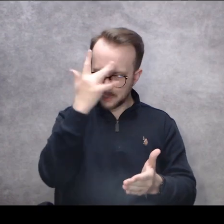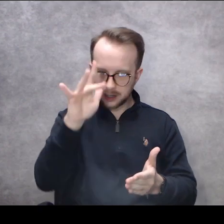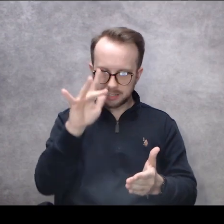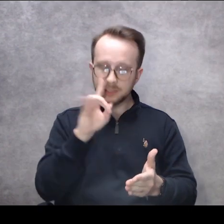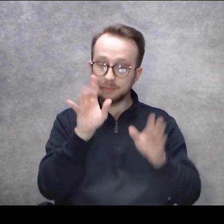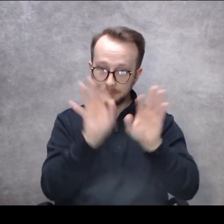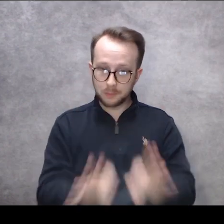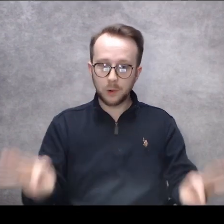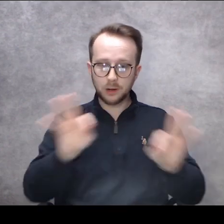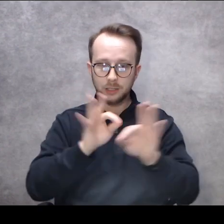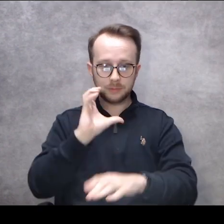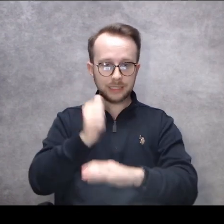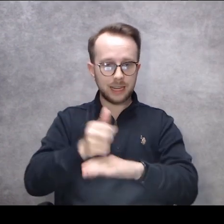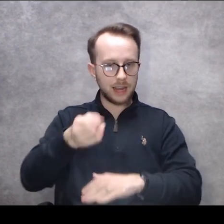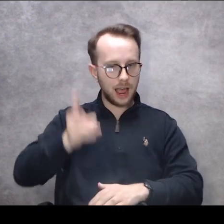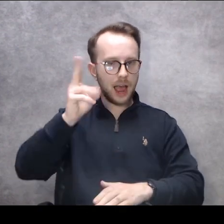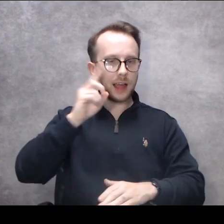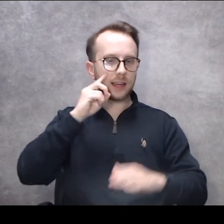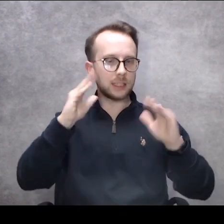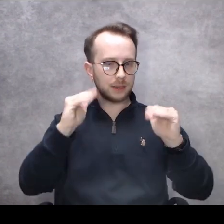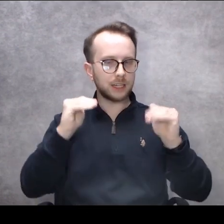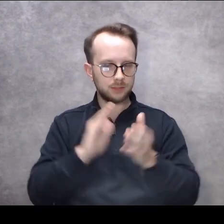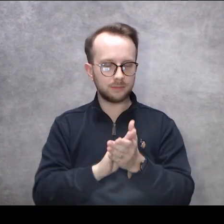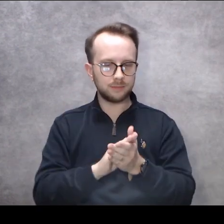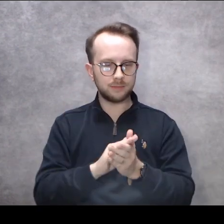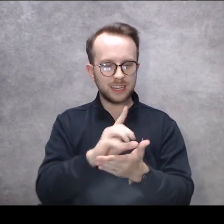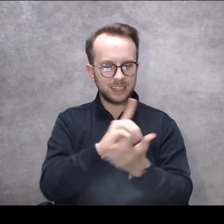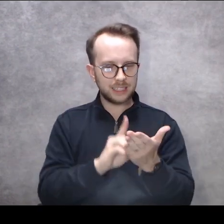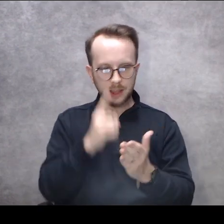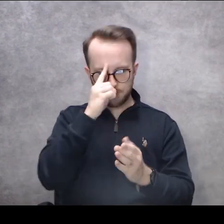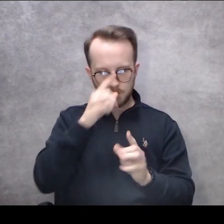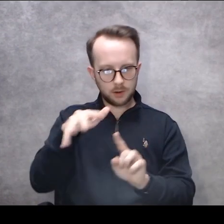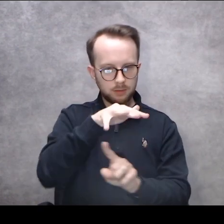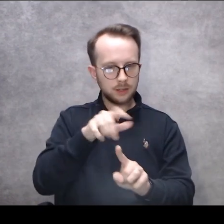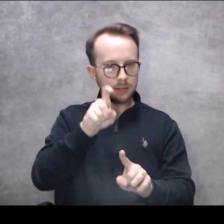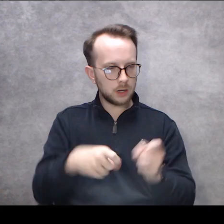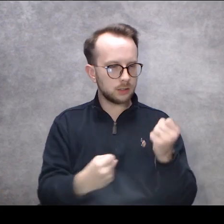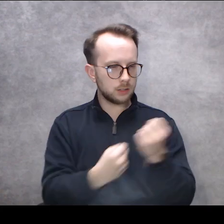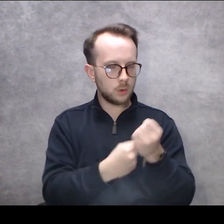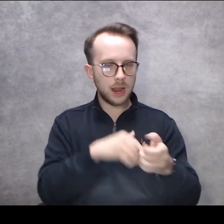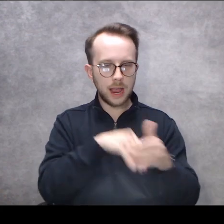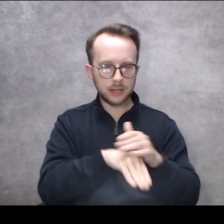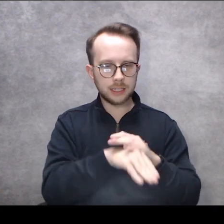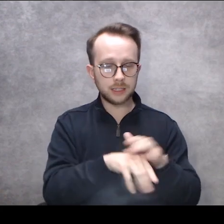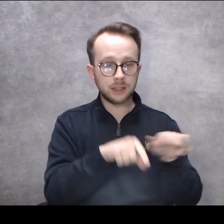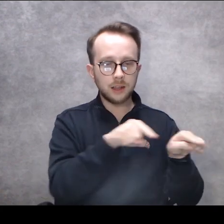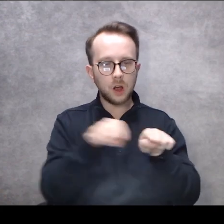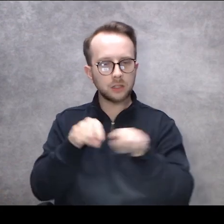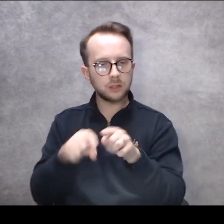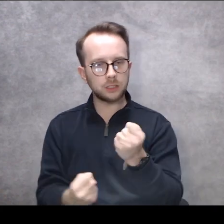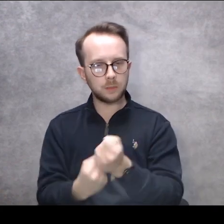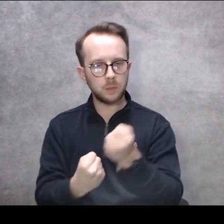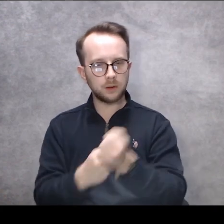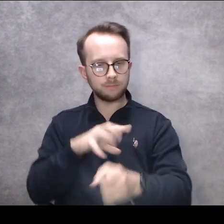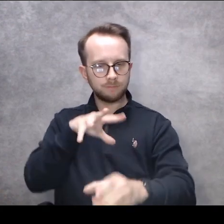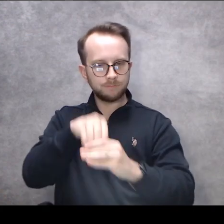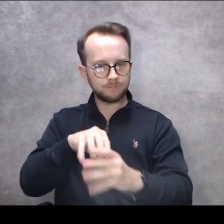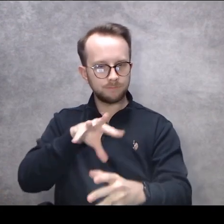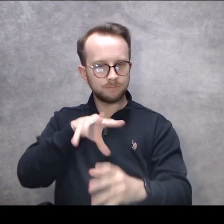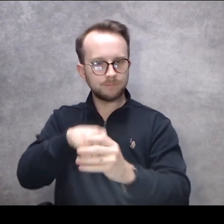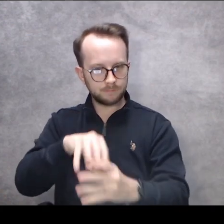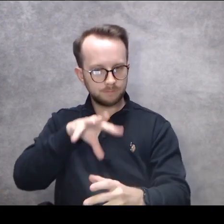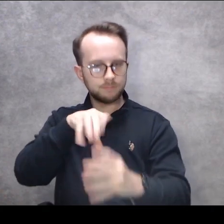expectations. The design of the learning environment must not only support access, but support participation and